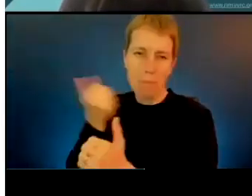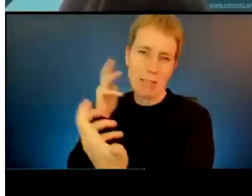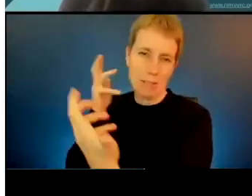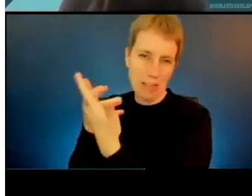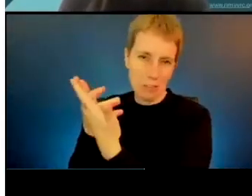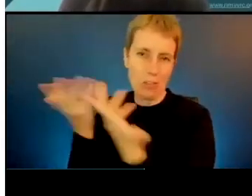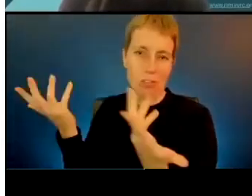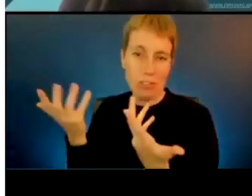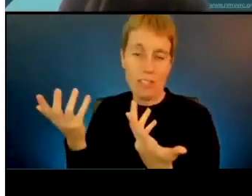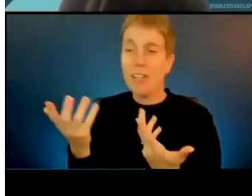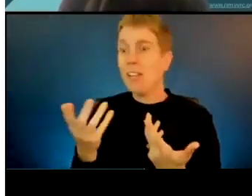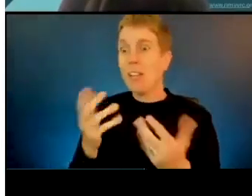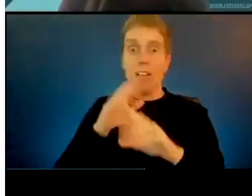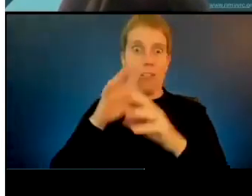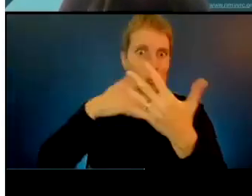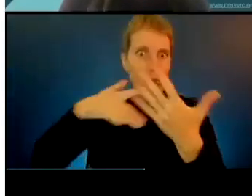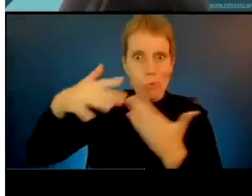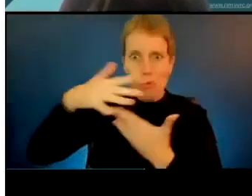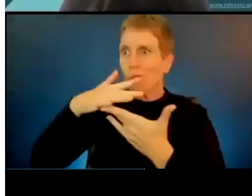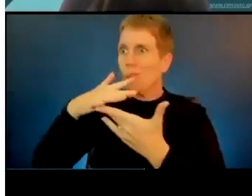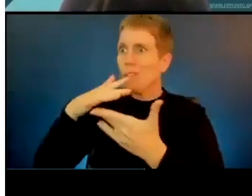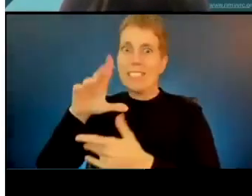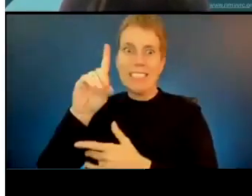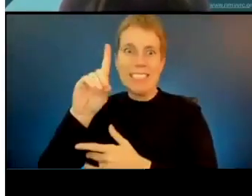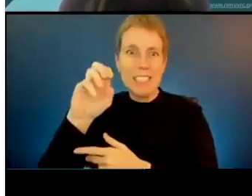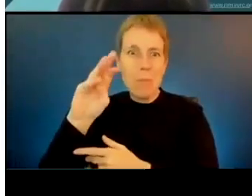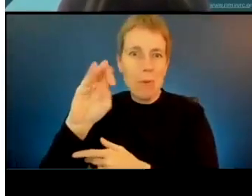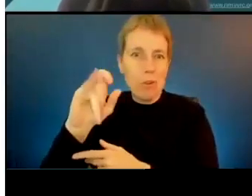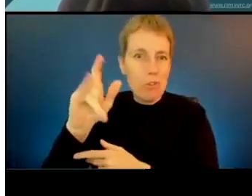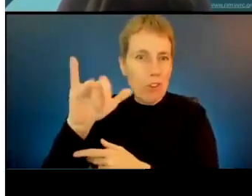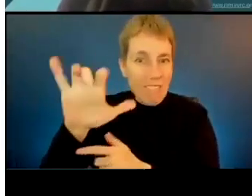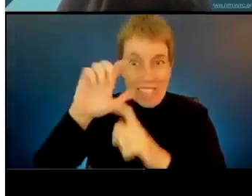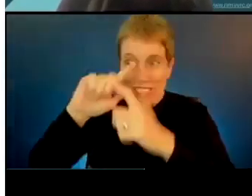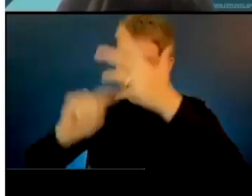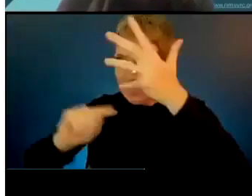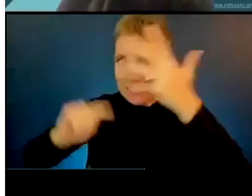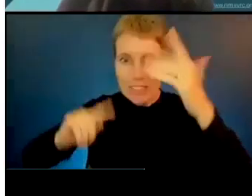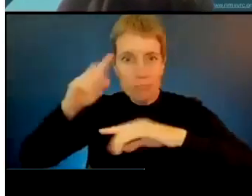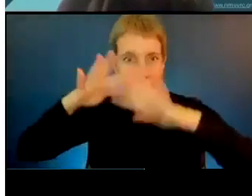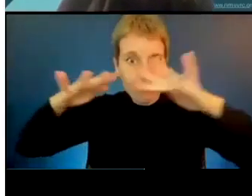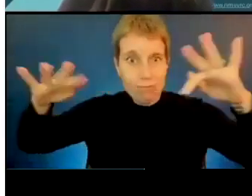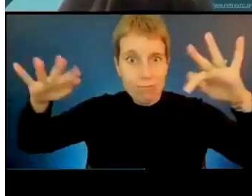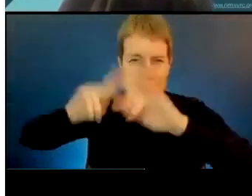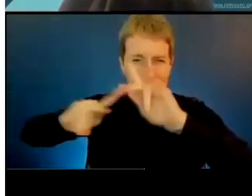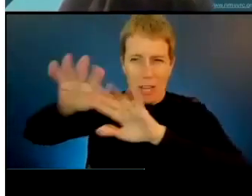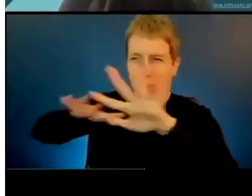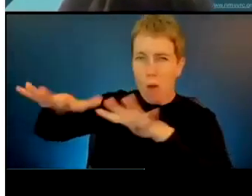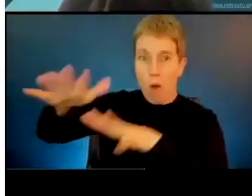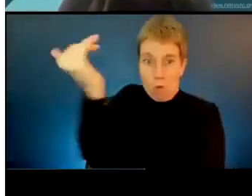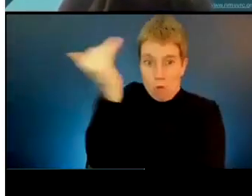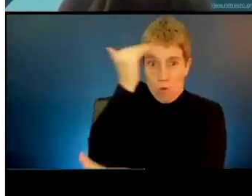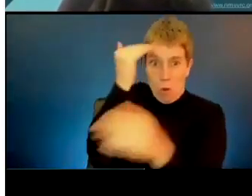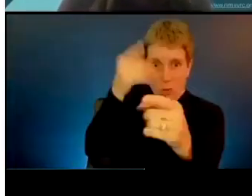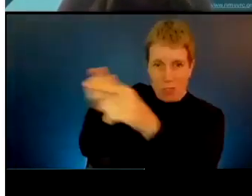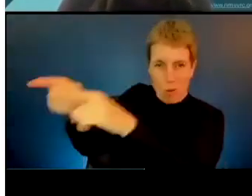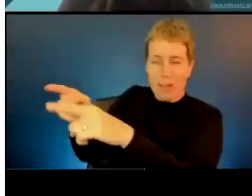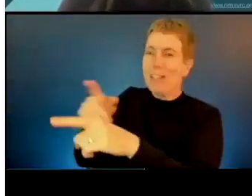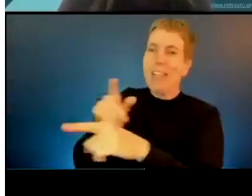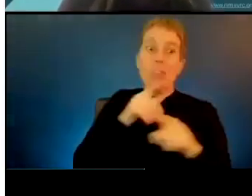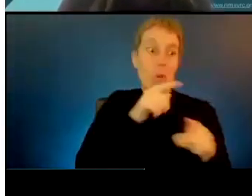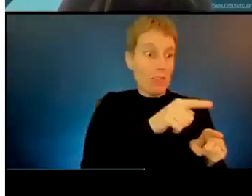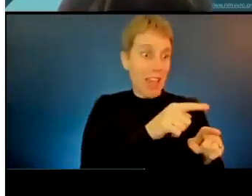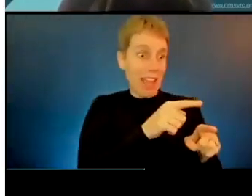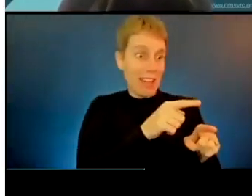a lot of different other things that are present in the community. So it's not so much adapting and changing the actual interventions that